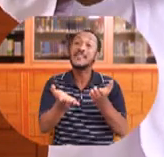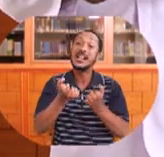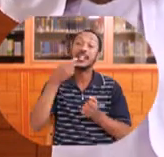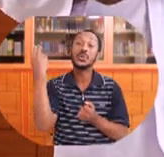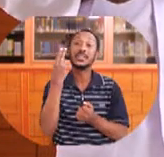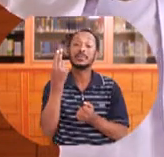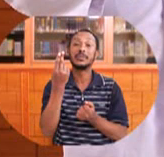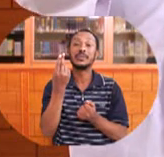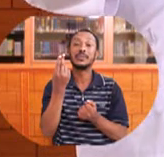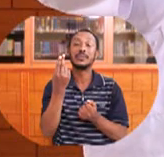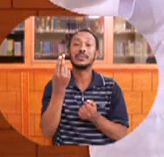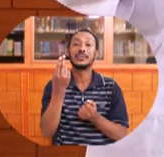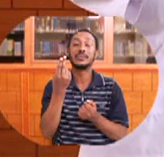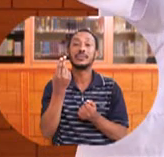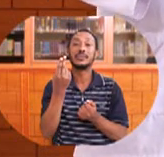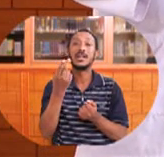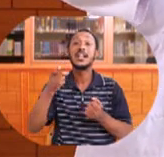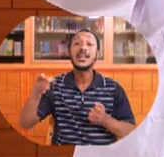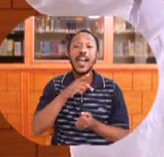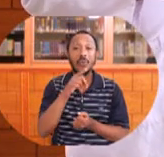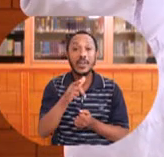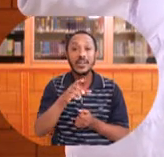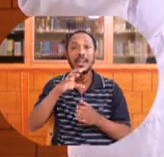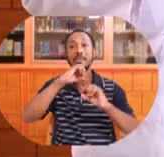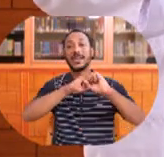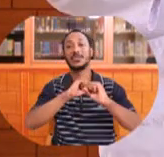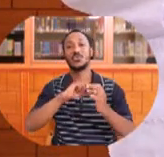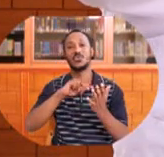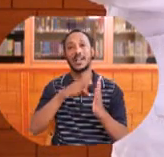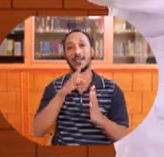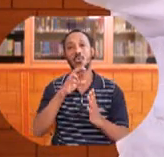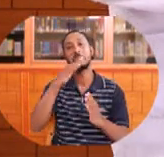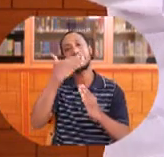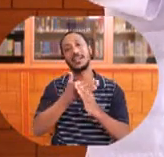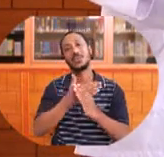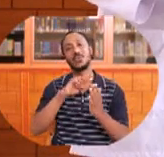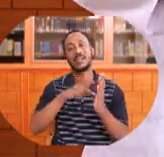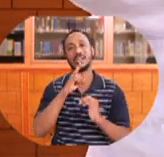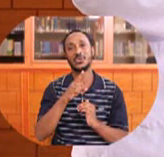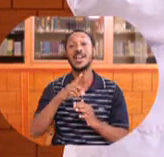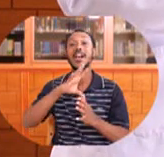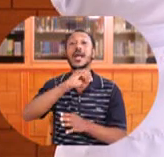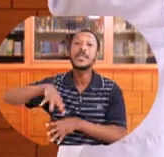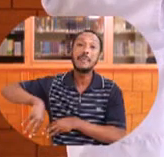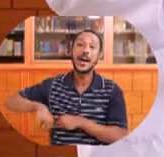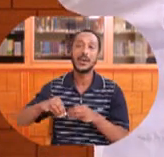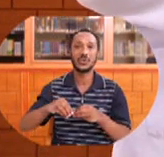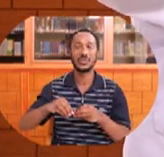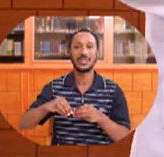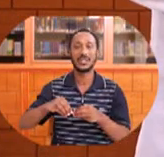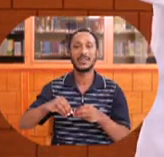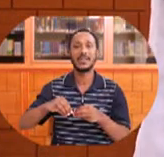intended use. Students, Can you mention some air pollutants,